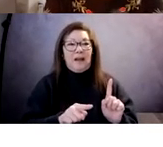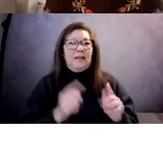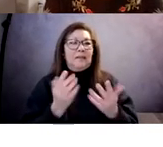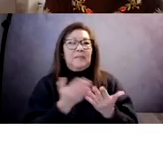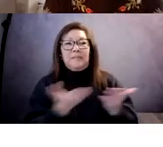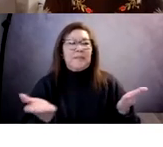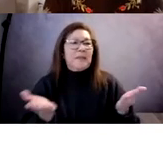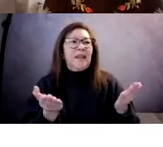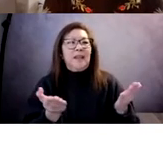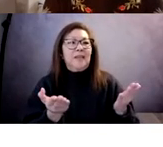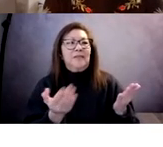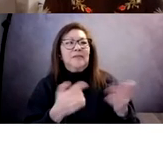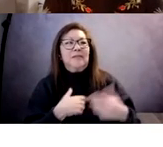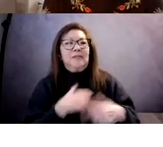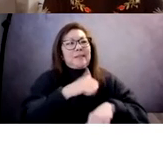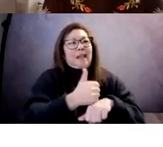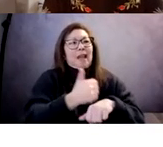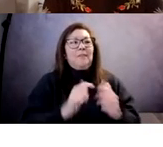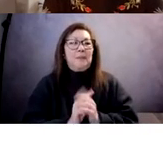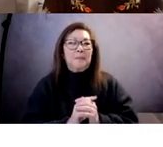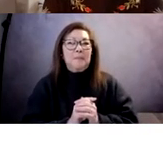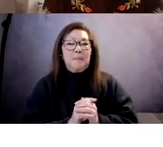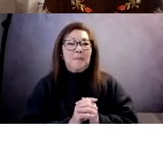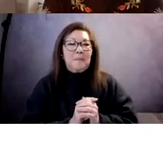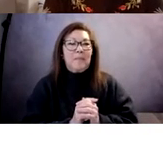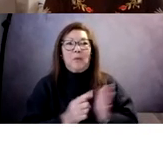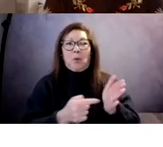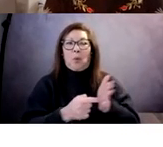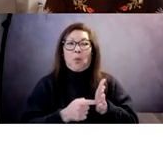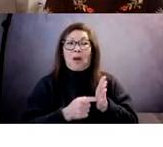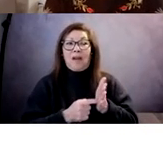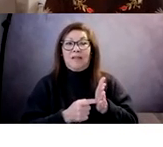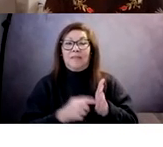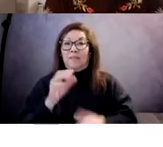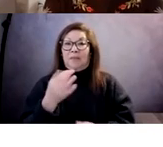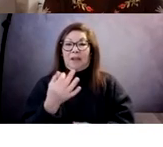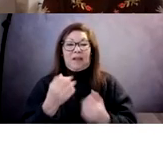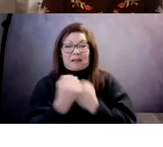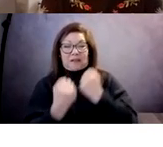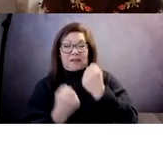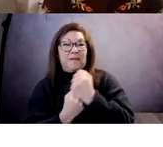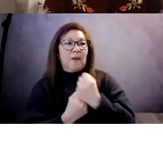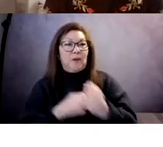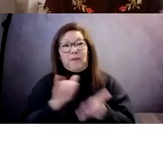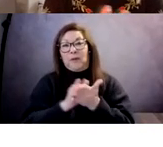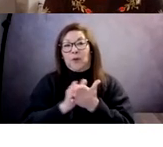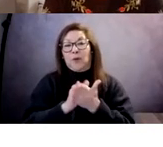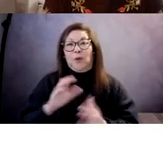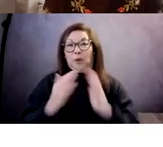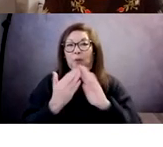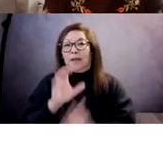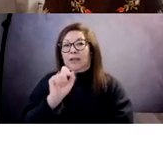things are kind of established by requirements from the funder, the New York Community Trust. So the key